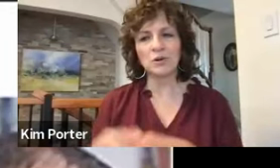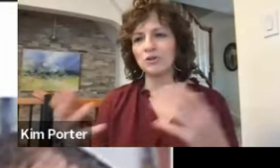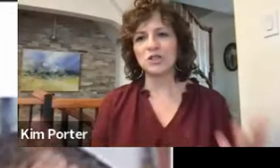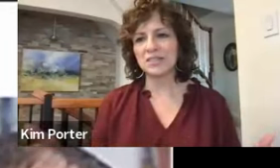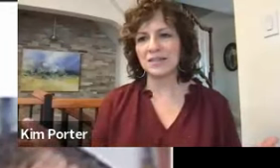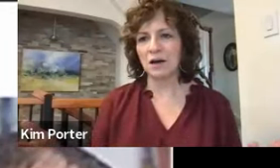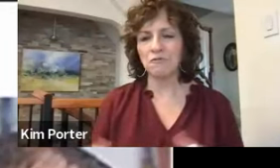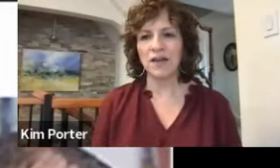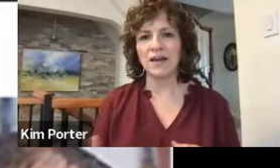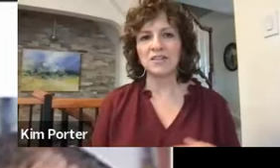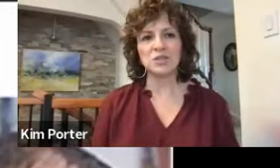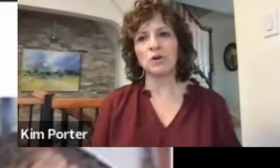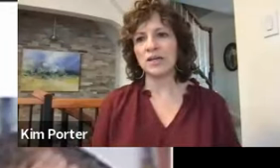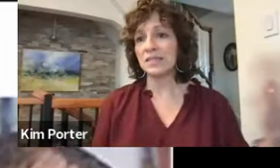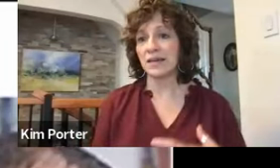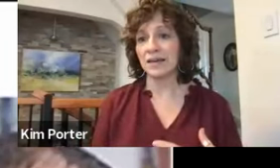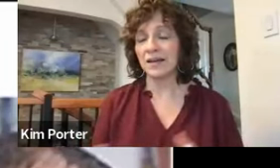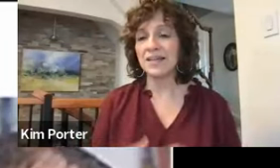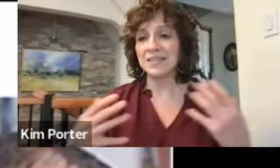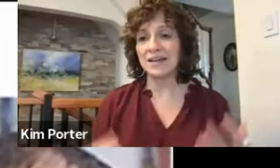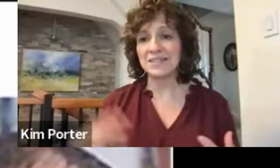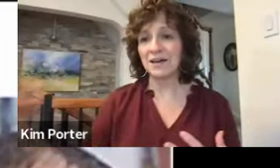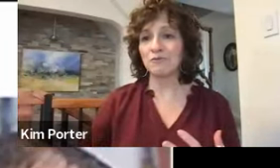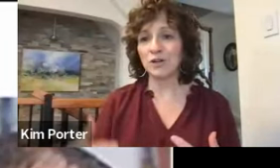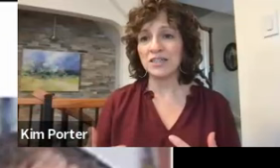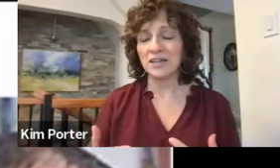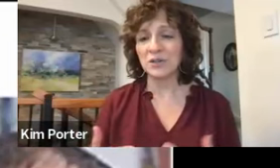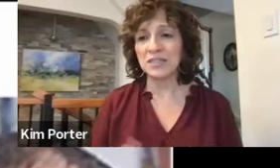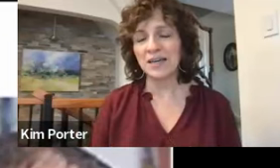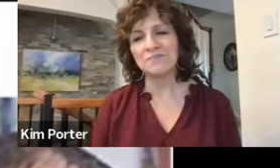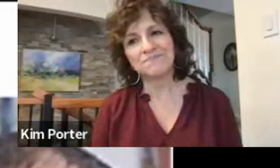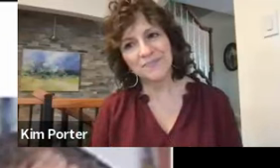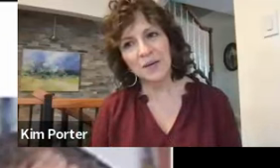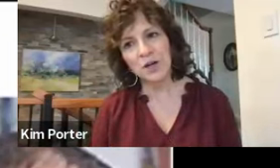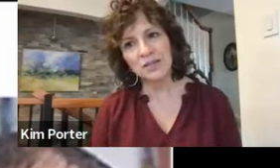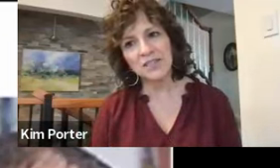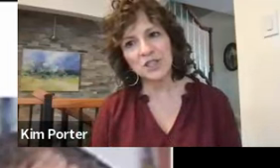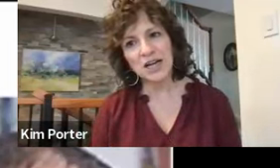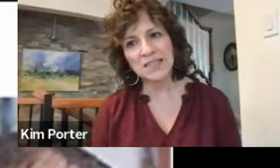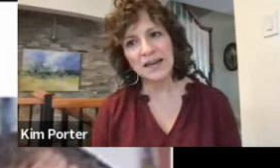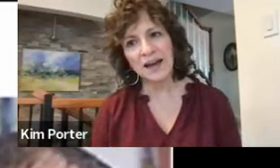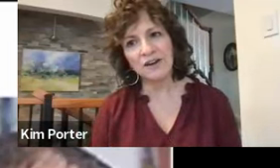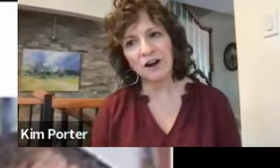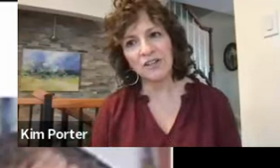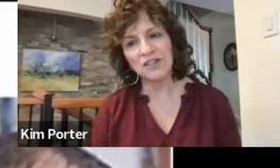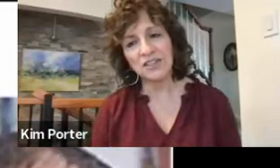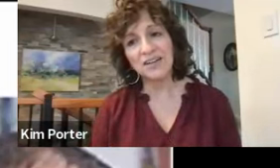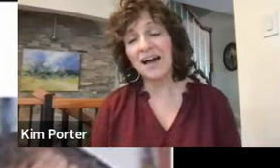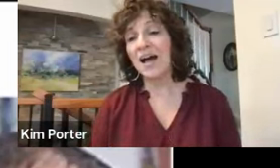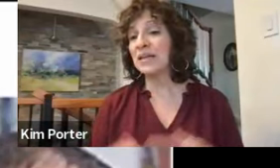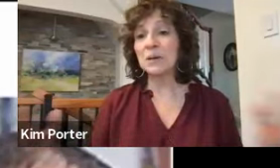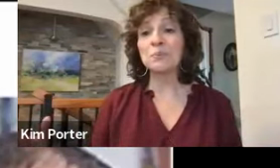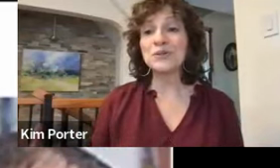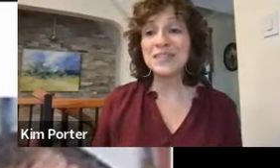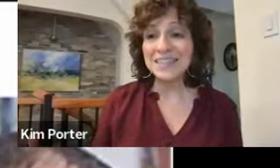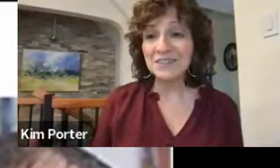truth. He told her just enough. And she brought us in, sat us down in front of Daniel and said, come on, didn't you guys get high in college?